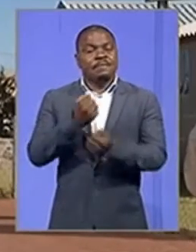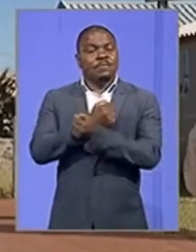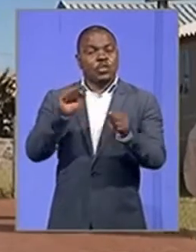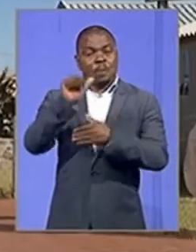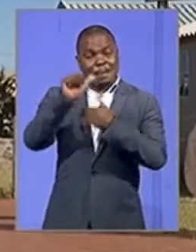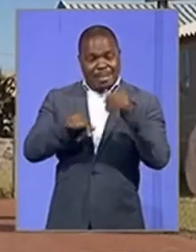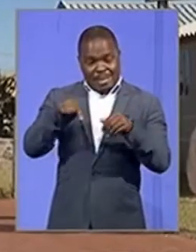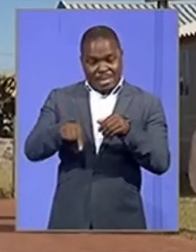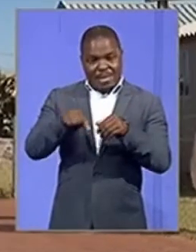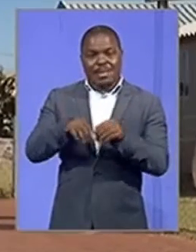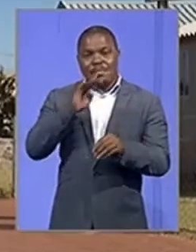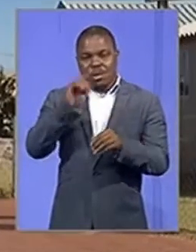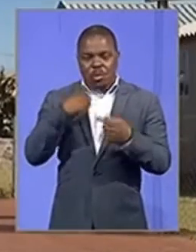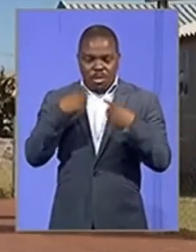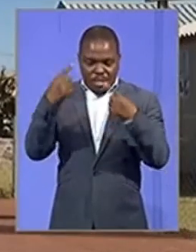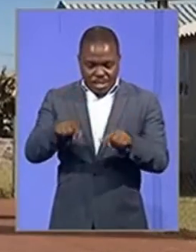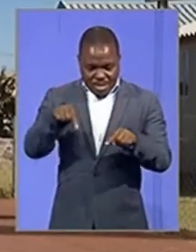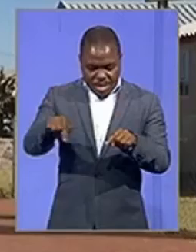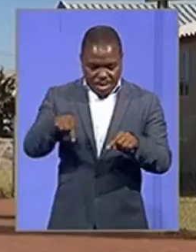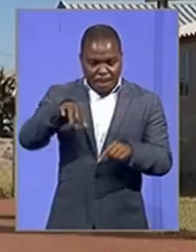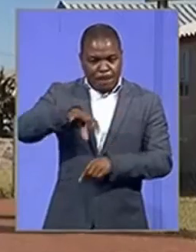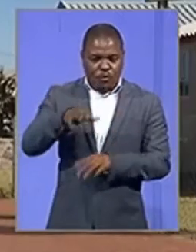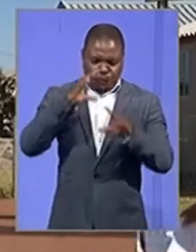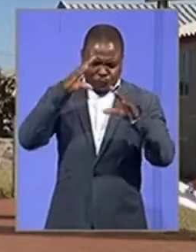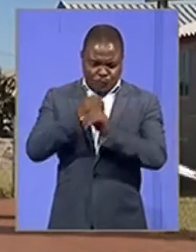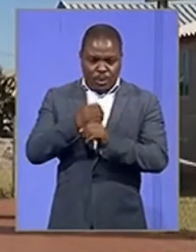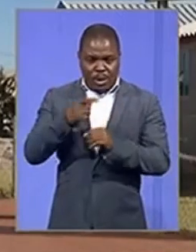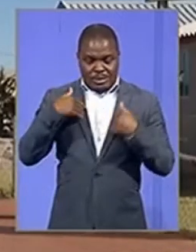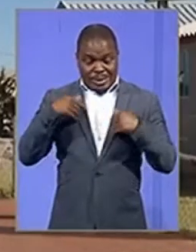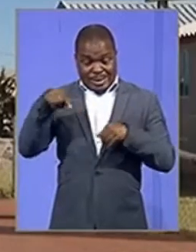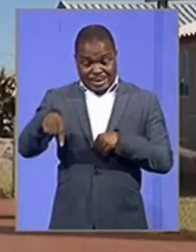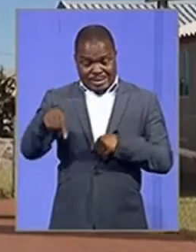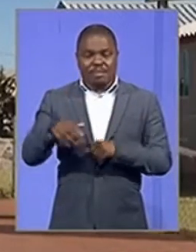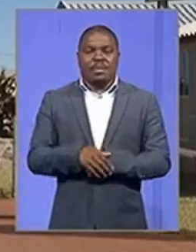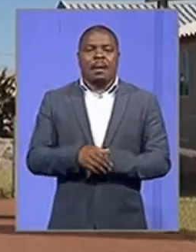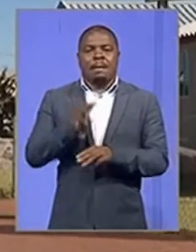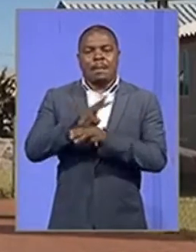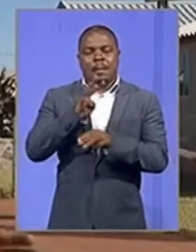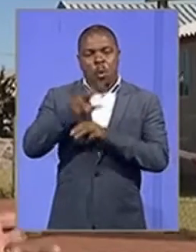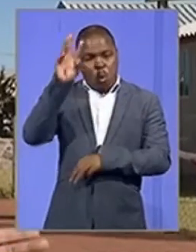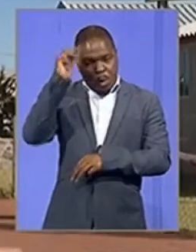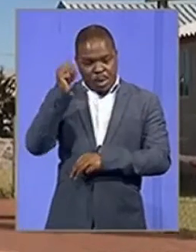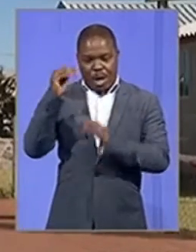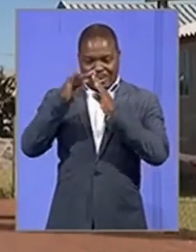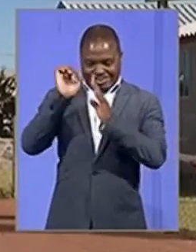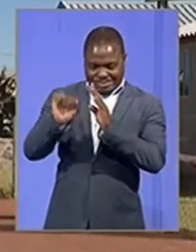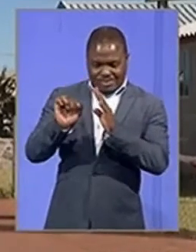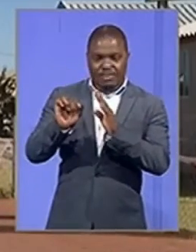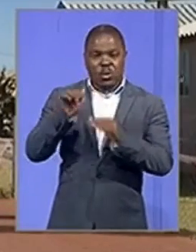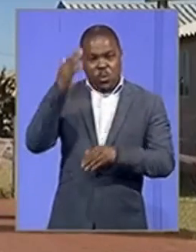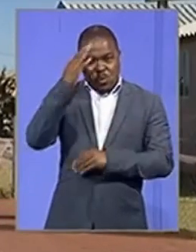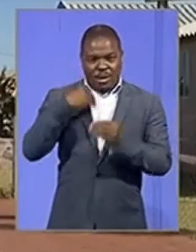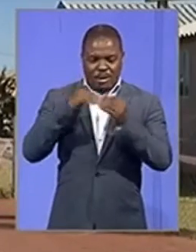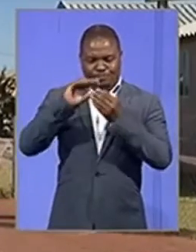be anchored in this province, and we're starting here at Mama Winnie's house. As you know that we renovated the house